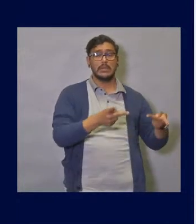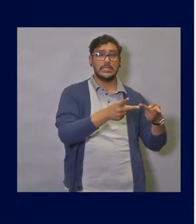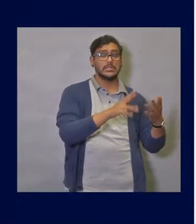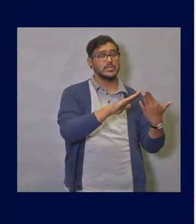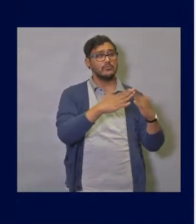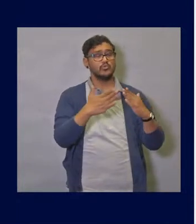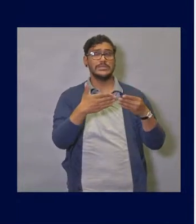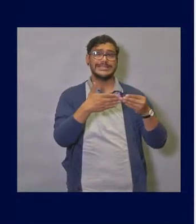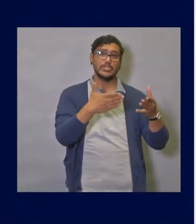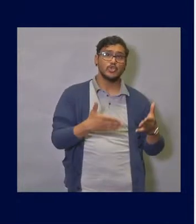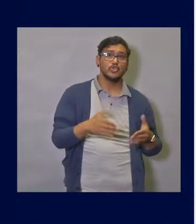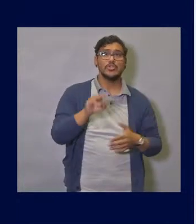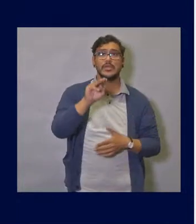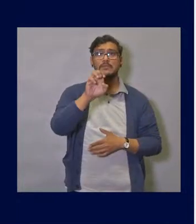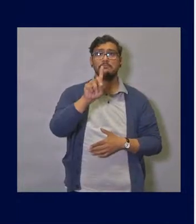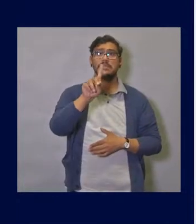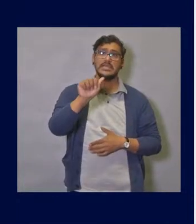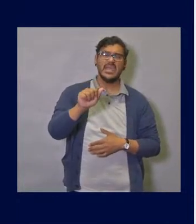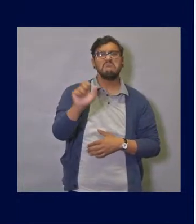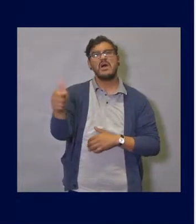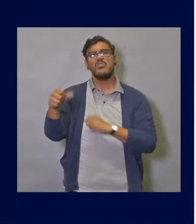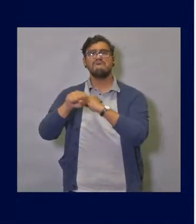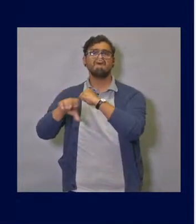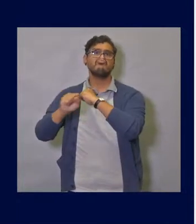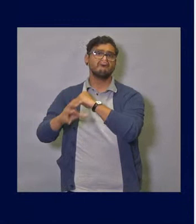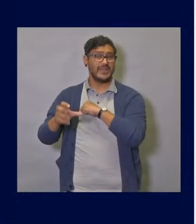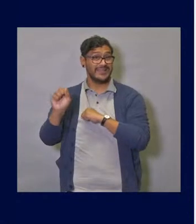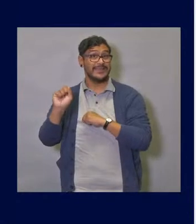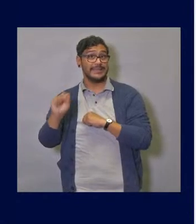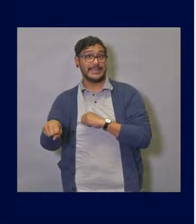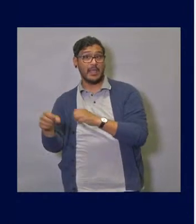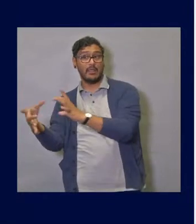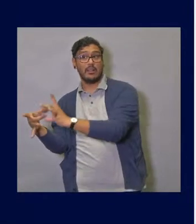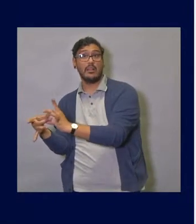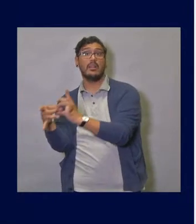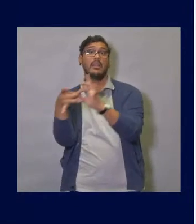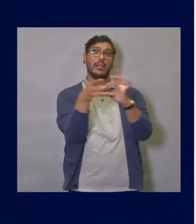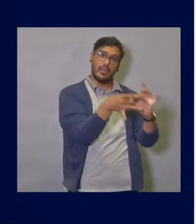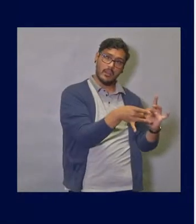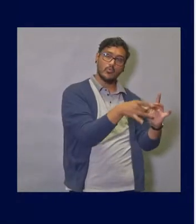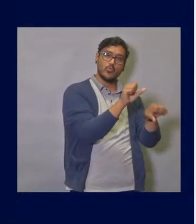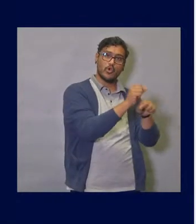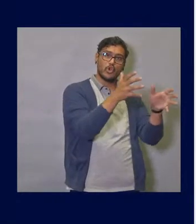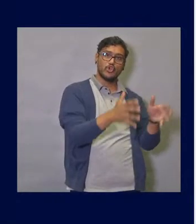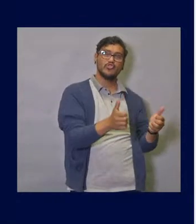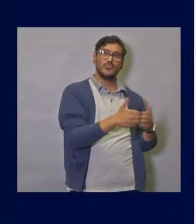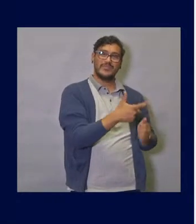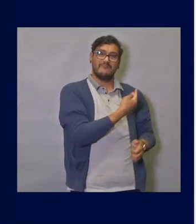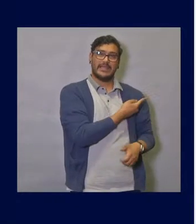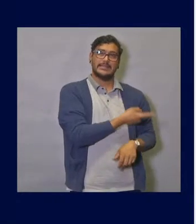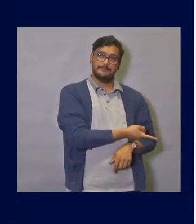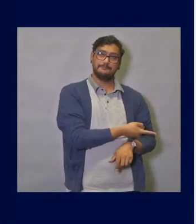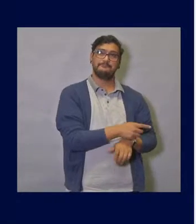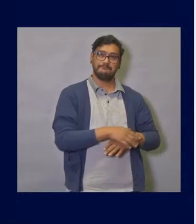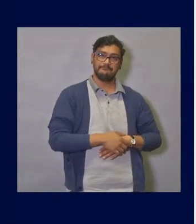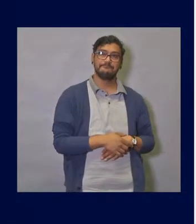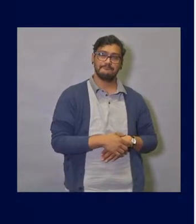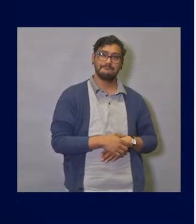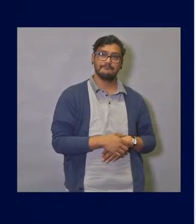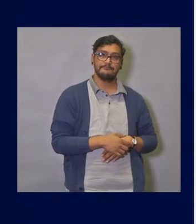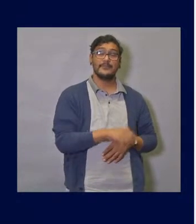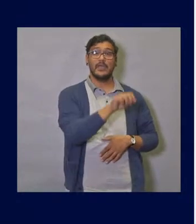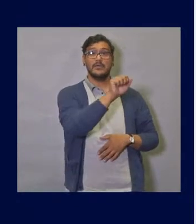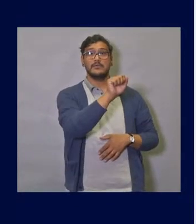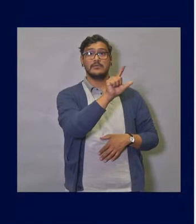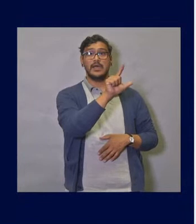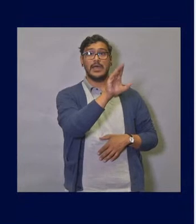media outlets, and promotoras who can connect our essential eligible workers with vaccine providers. Albertsons, and